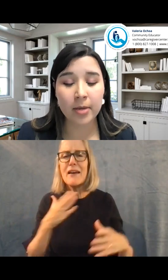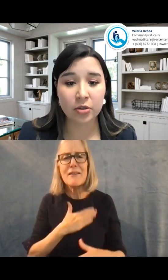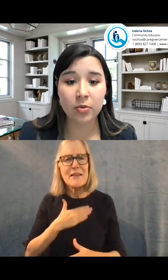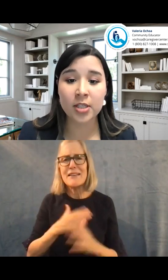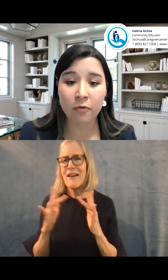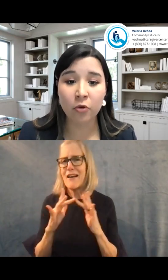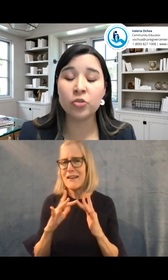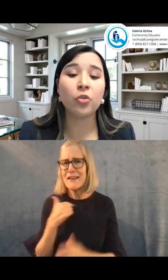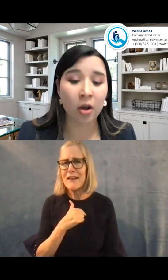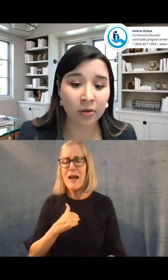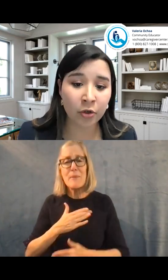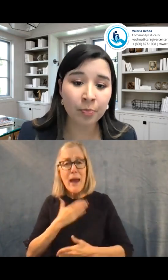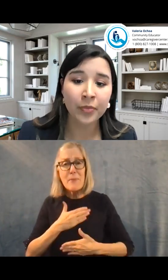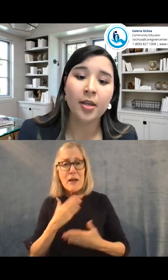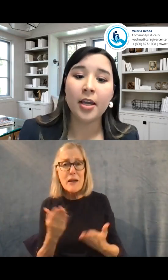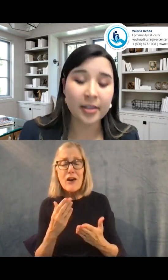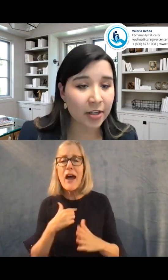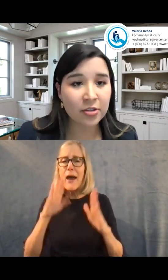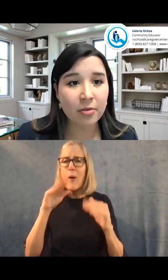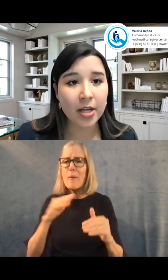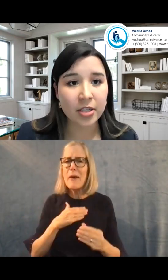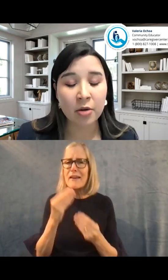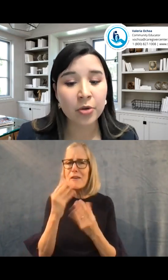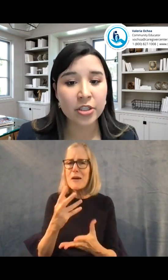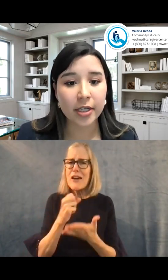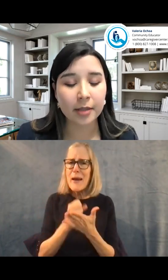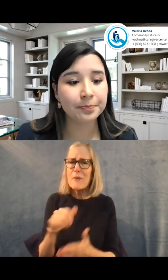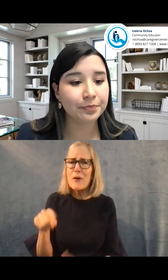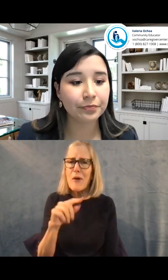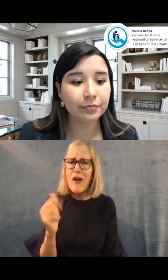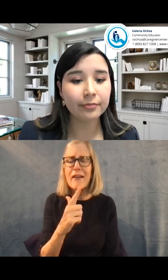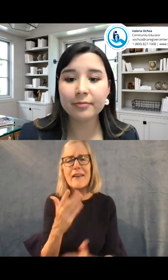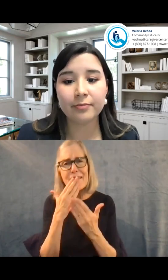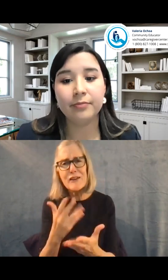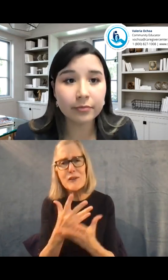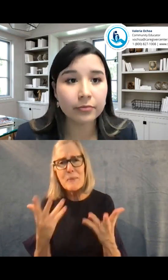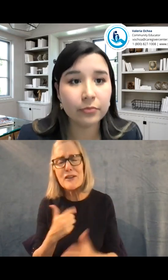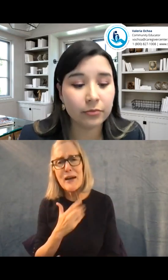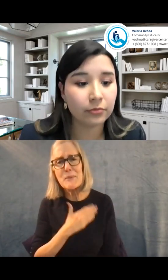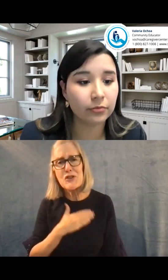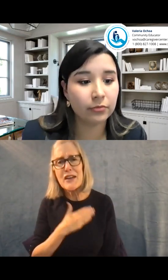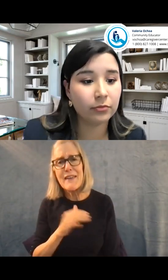this information was helpful to all of you. And thank you so much. I appreciate it.